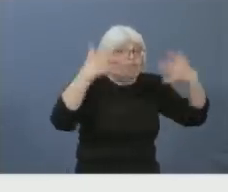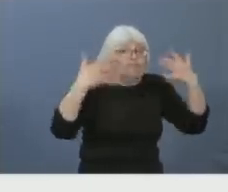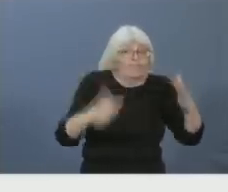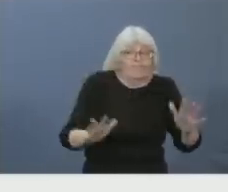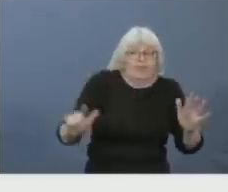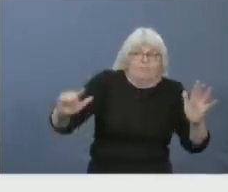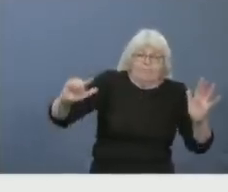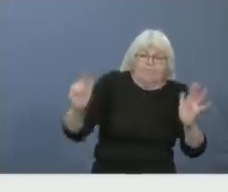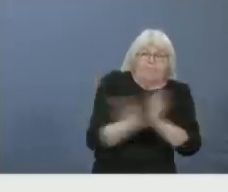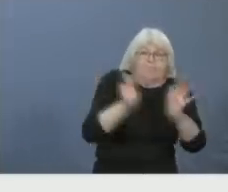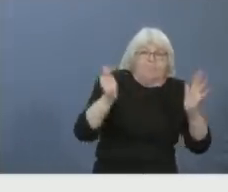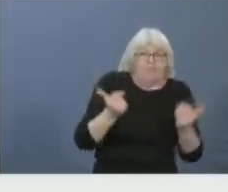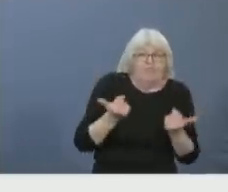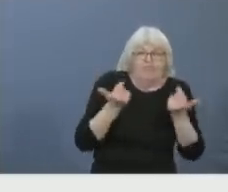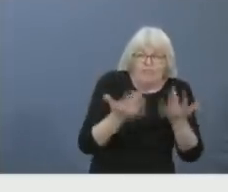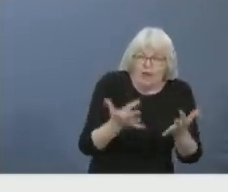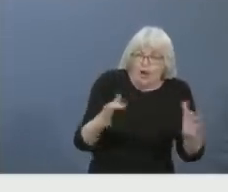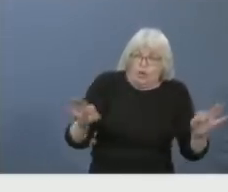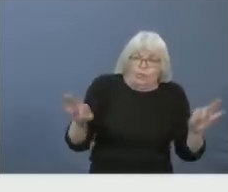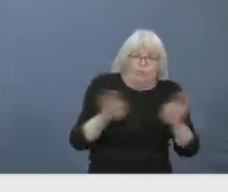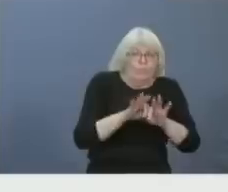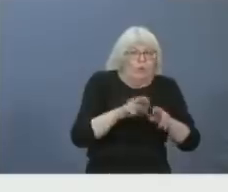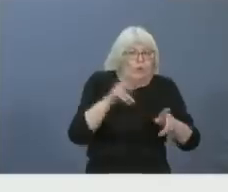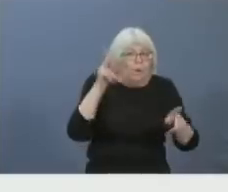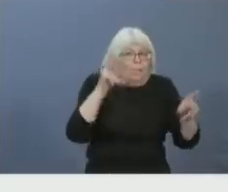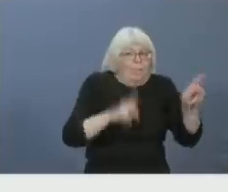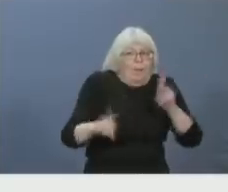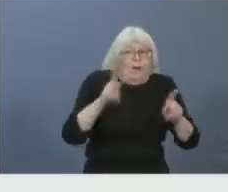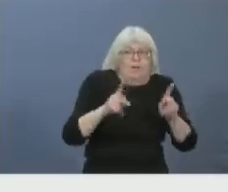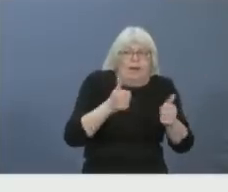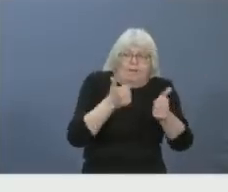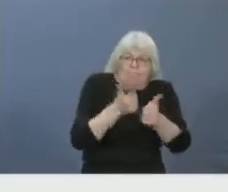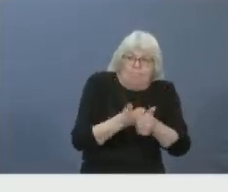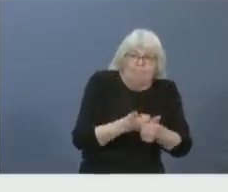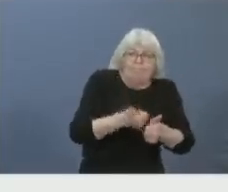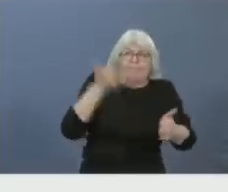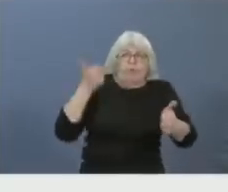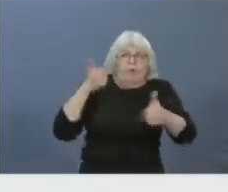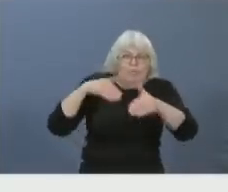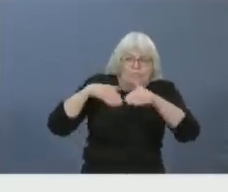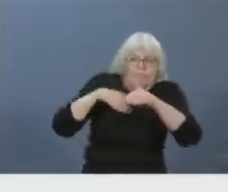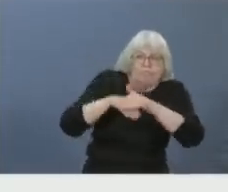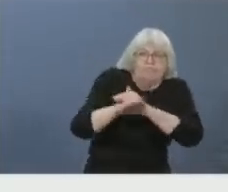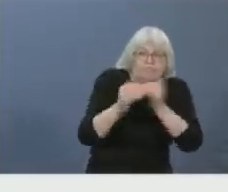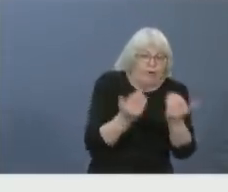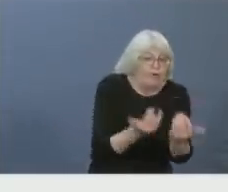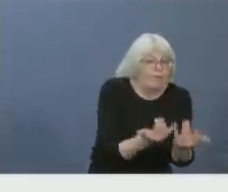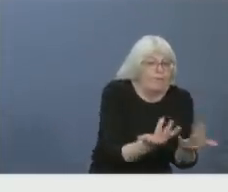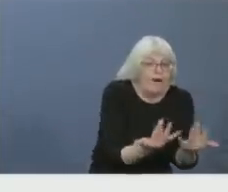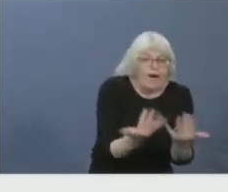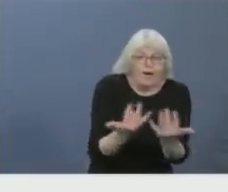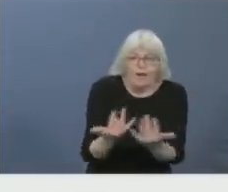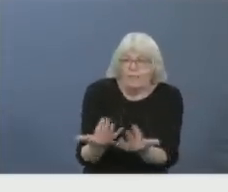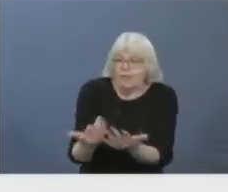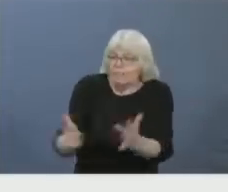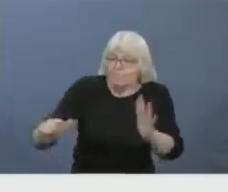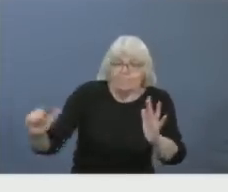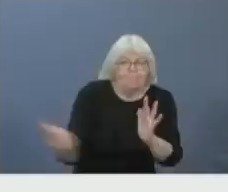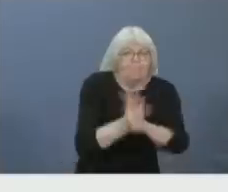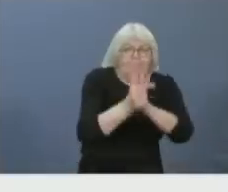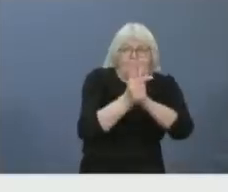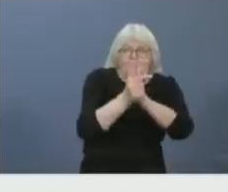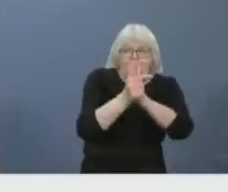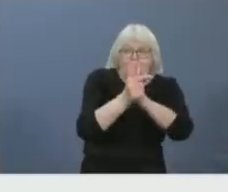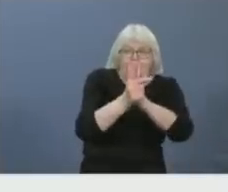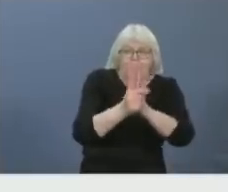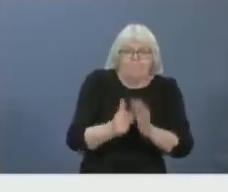people just avoid any activities that can start a fire, especially deliberately. So human activity would be the general